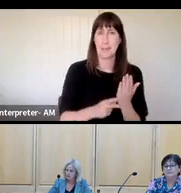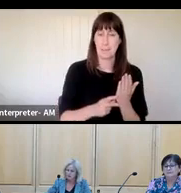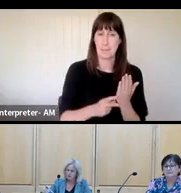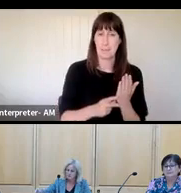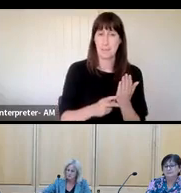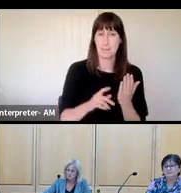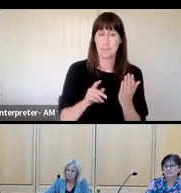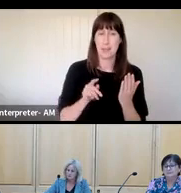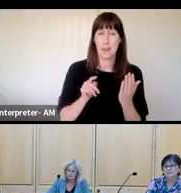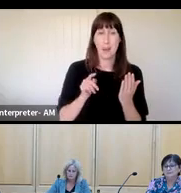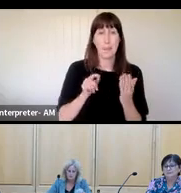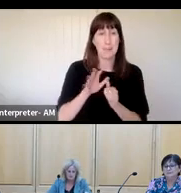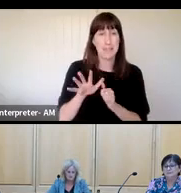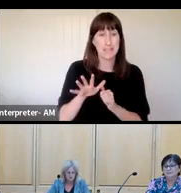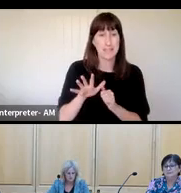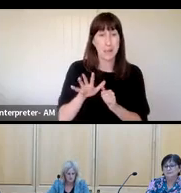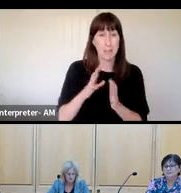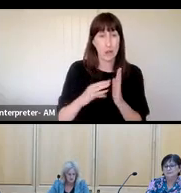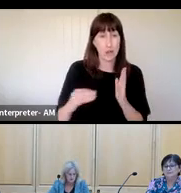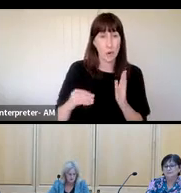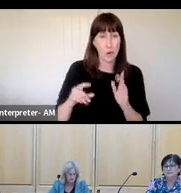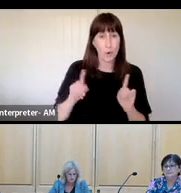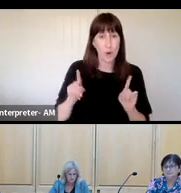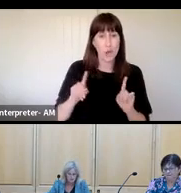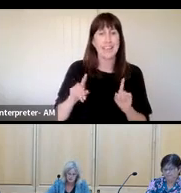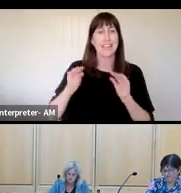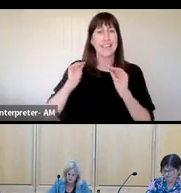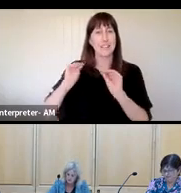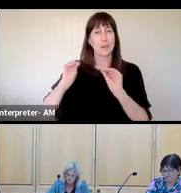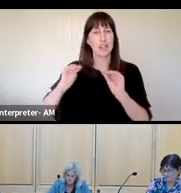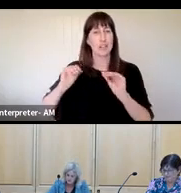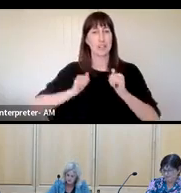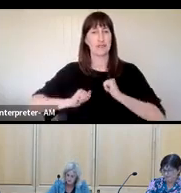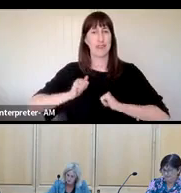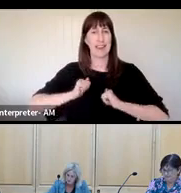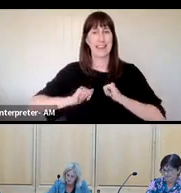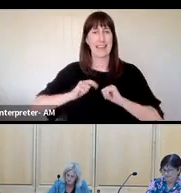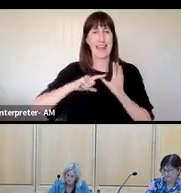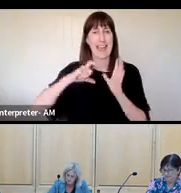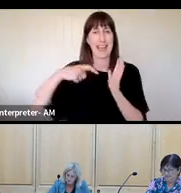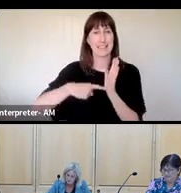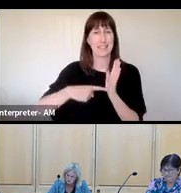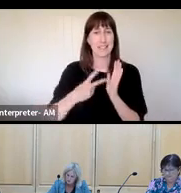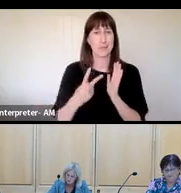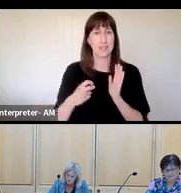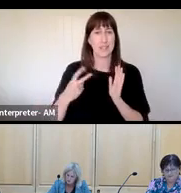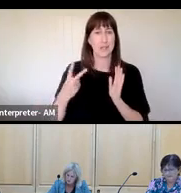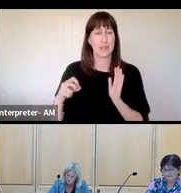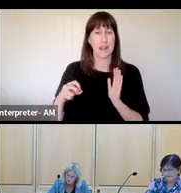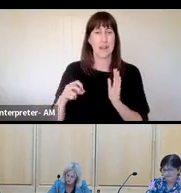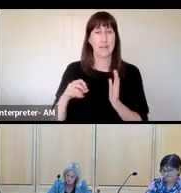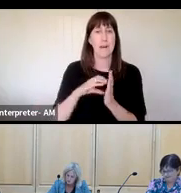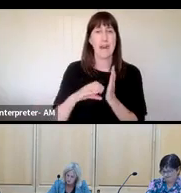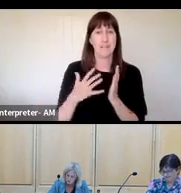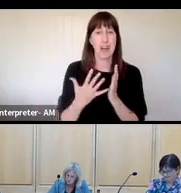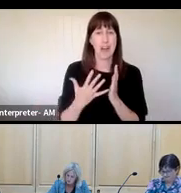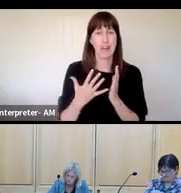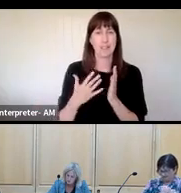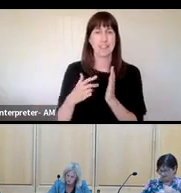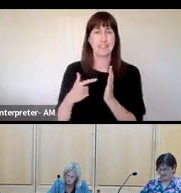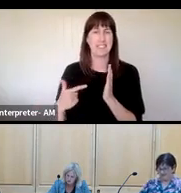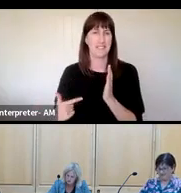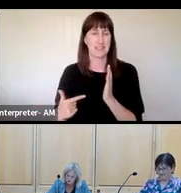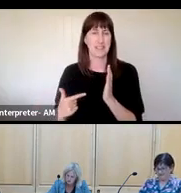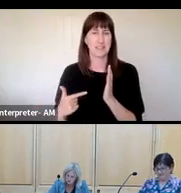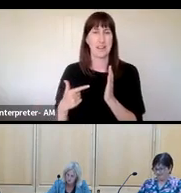the Education and Training Act 2020, specifically Part 5, Subpart 7, sections